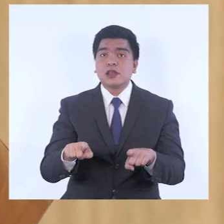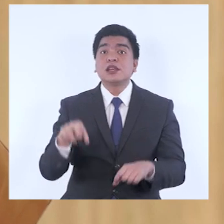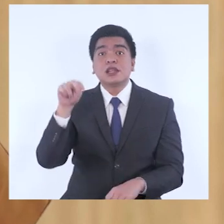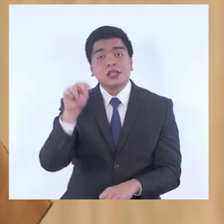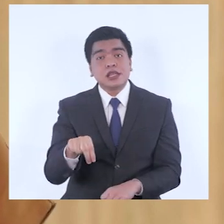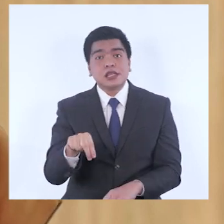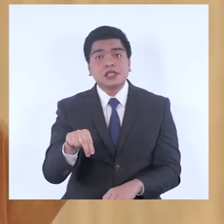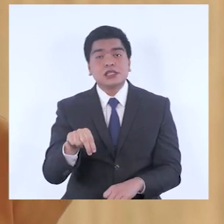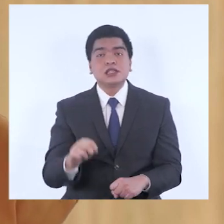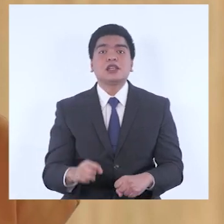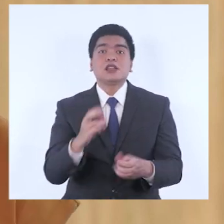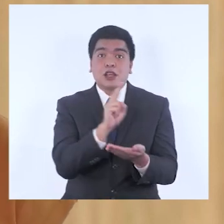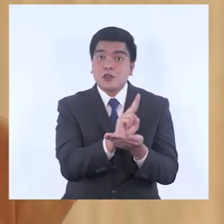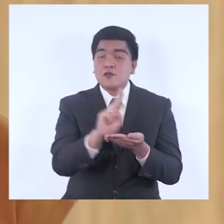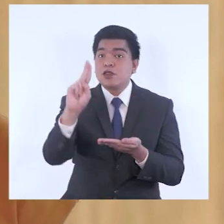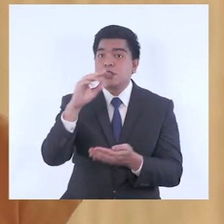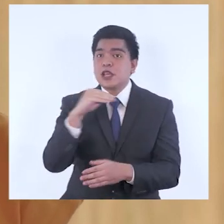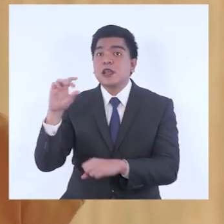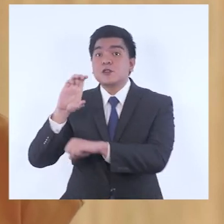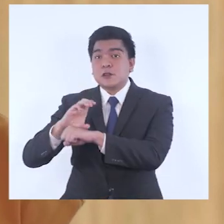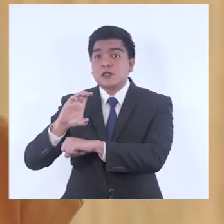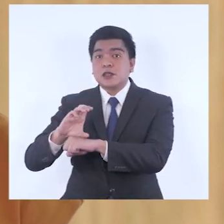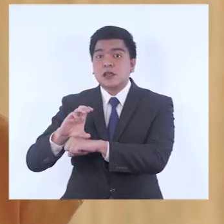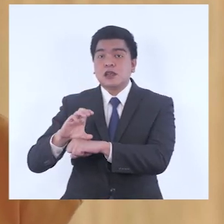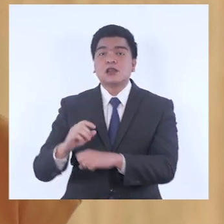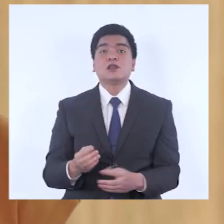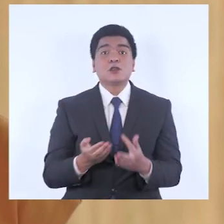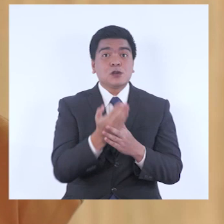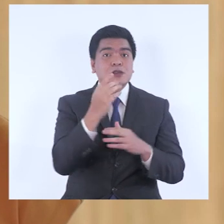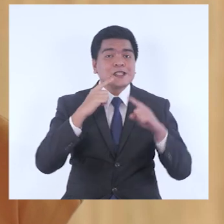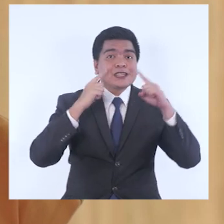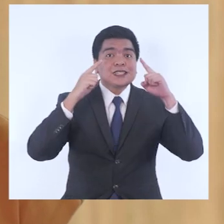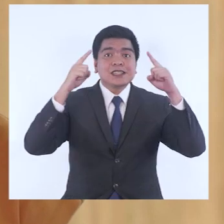With the successes we could gain along the way,